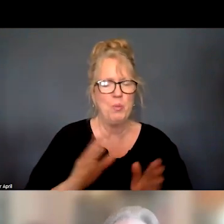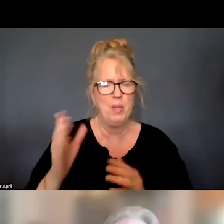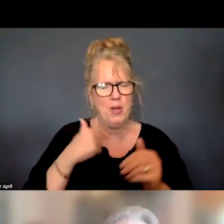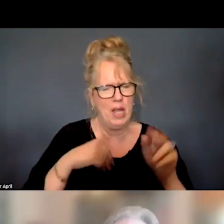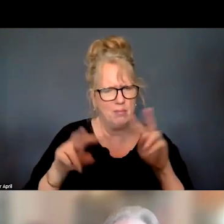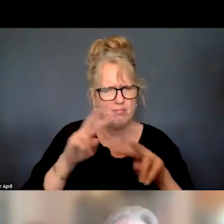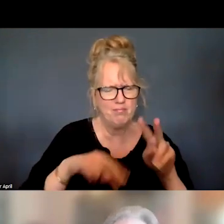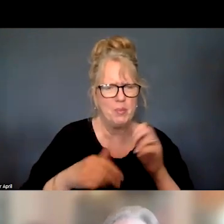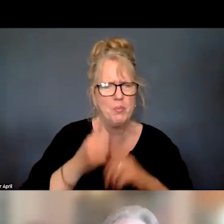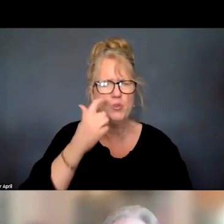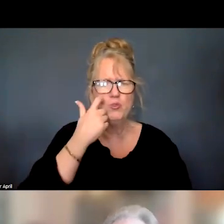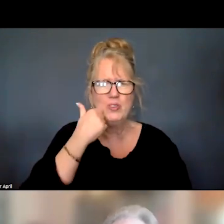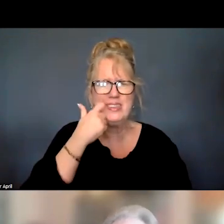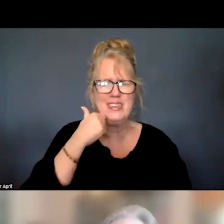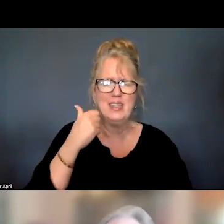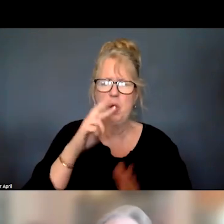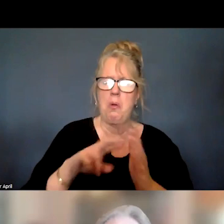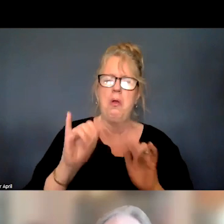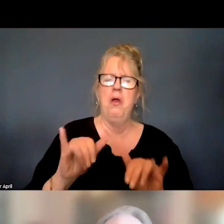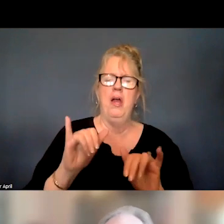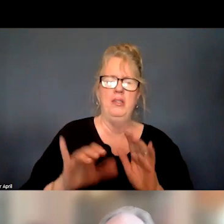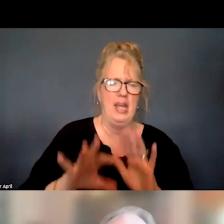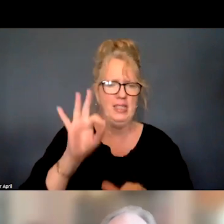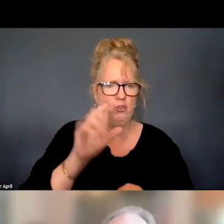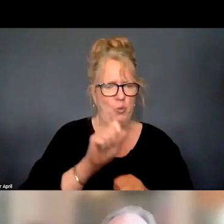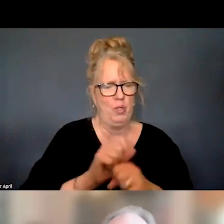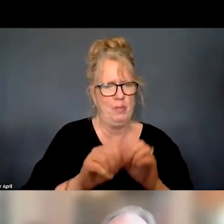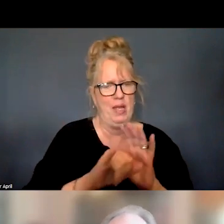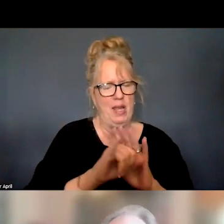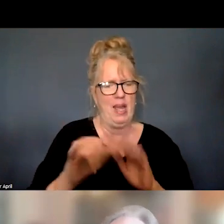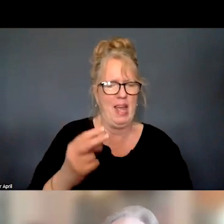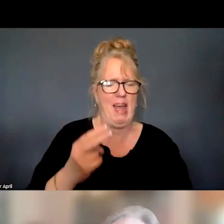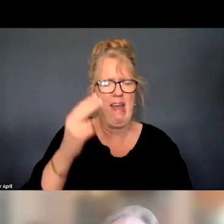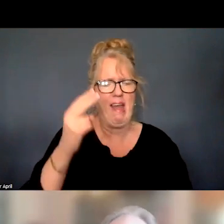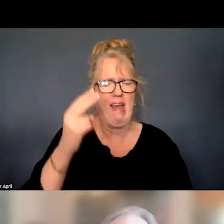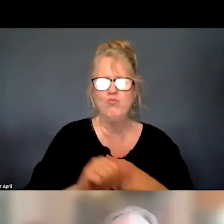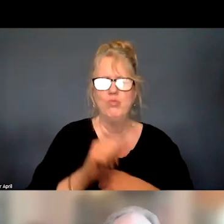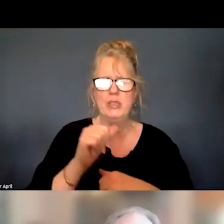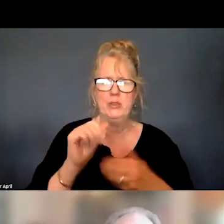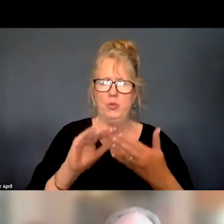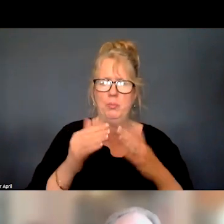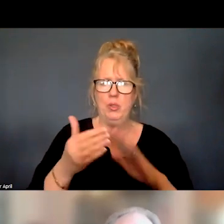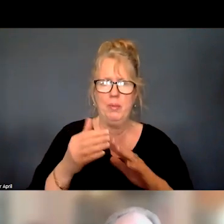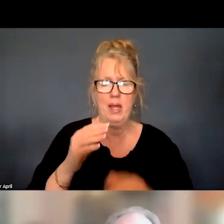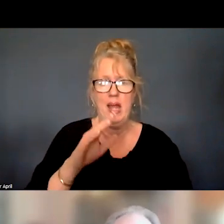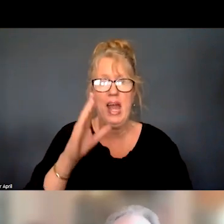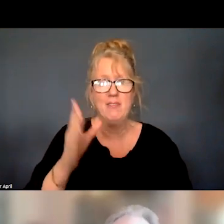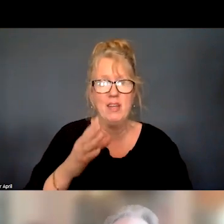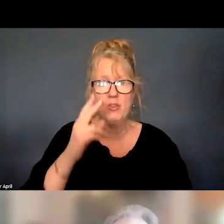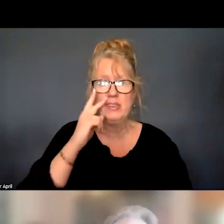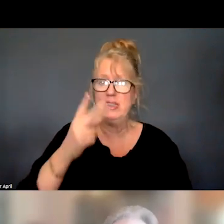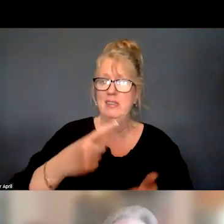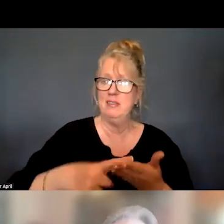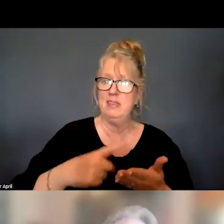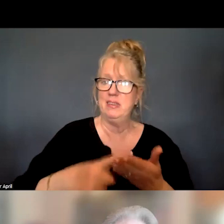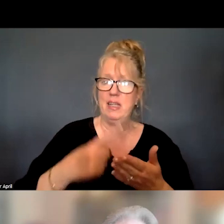recent research and came across some really interesting work identifying a high-risk community that I haven't ever seen discussed on